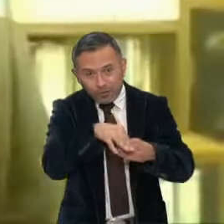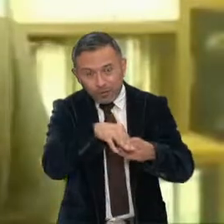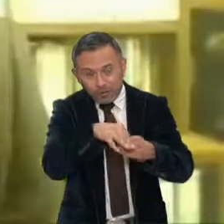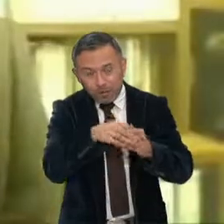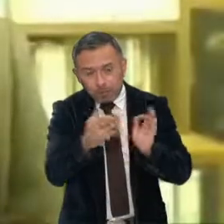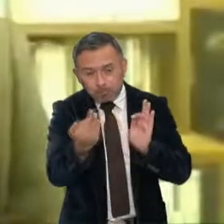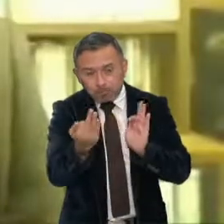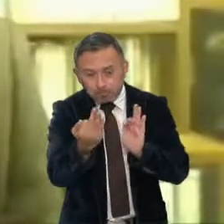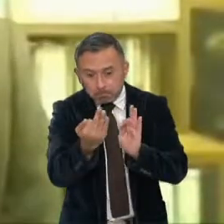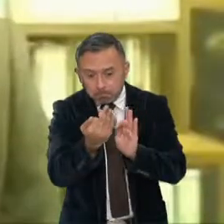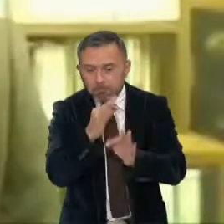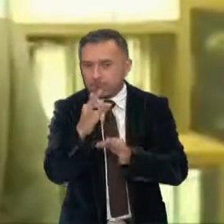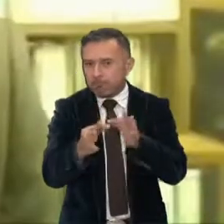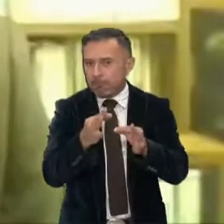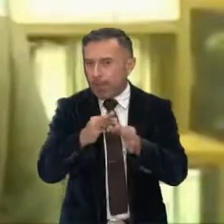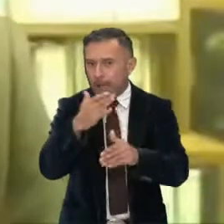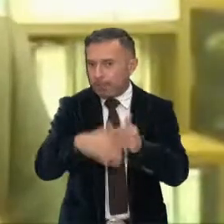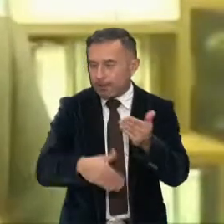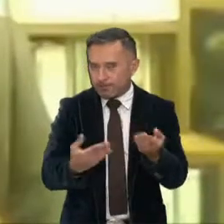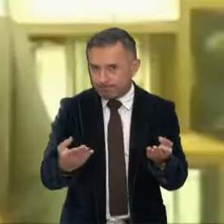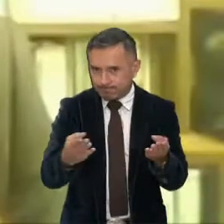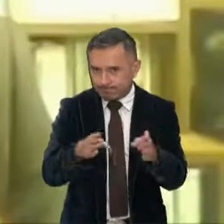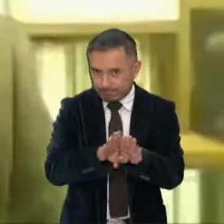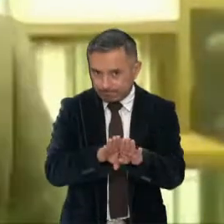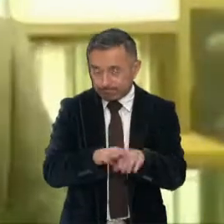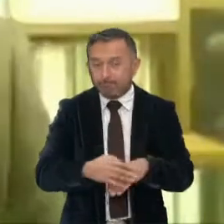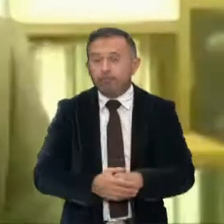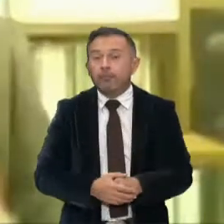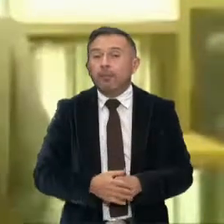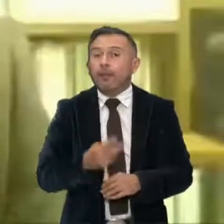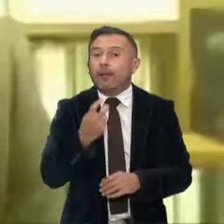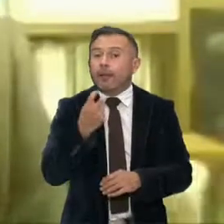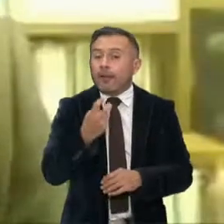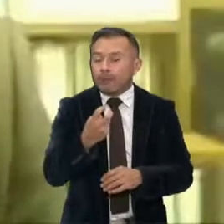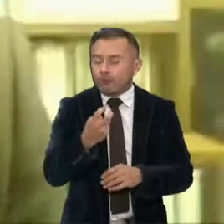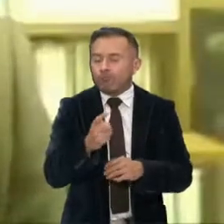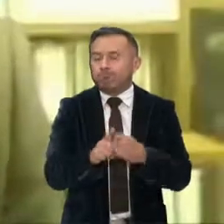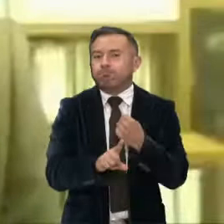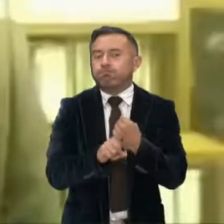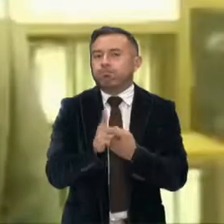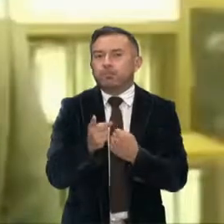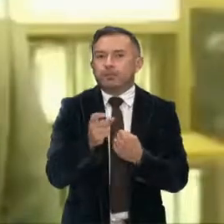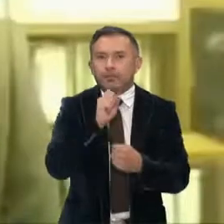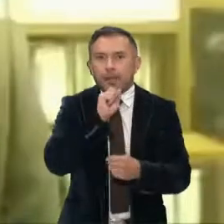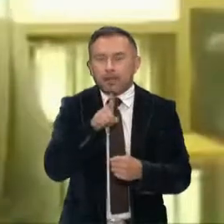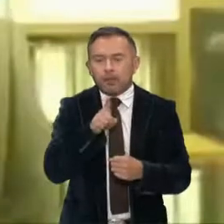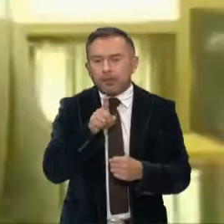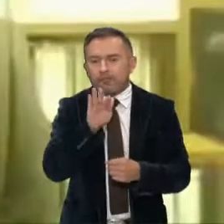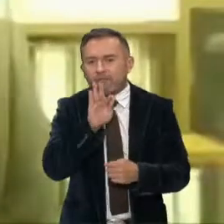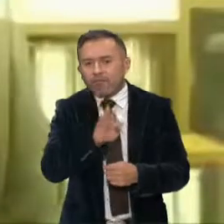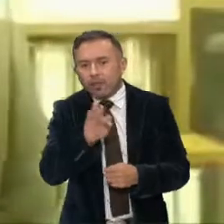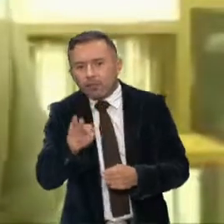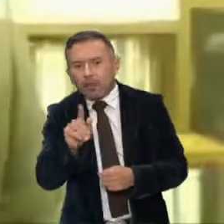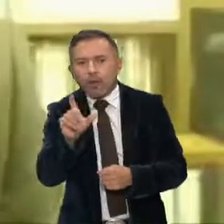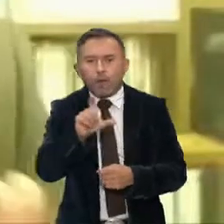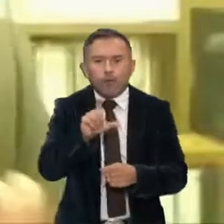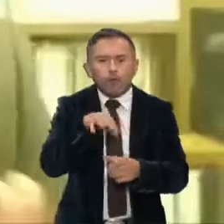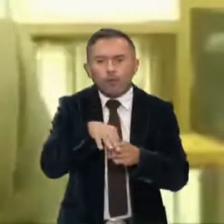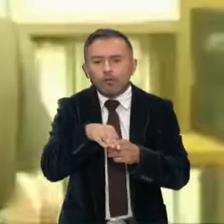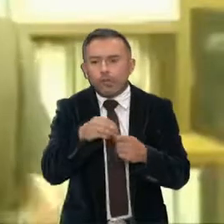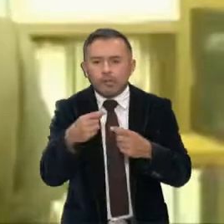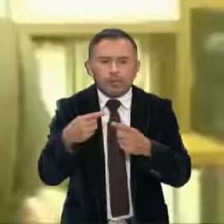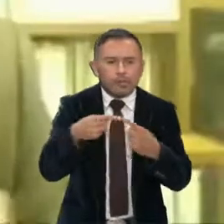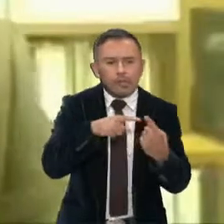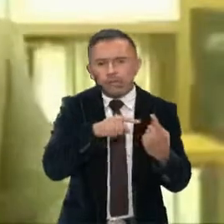cycle in Bolivia. And this election, once again, had some disputes about the date of